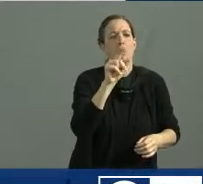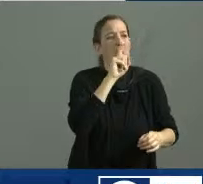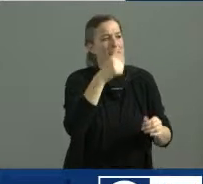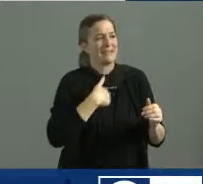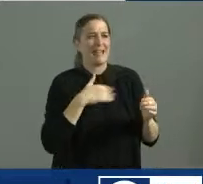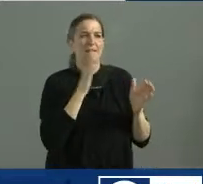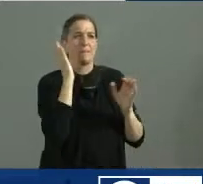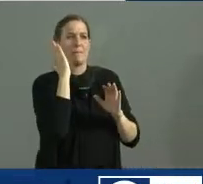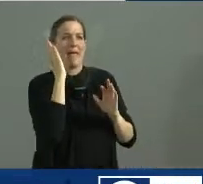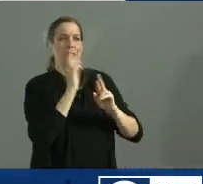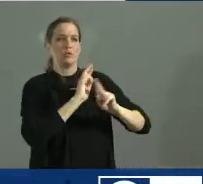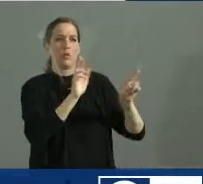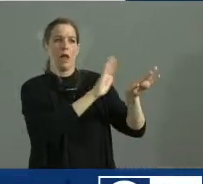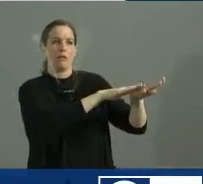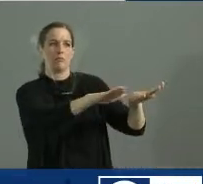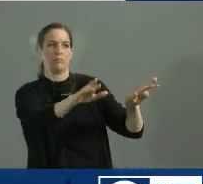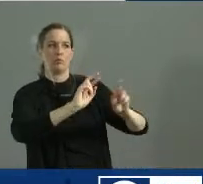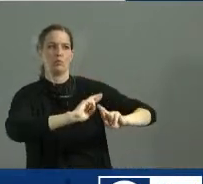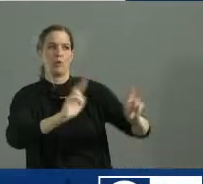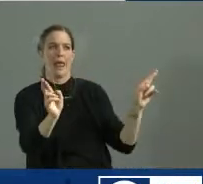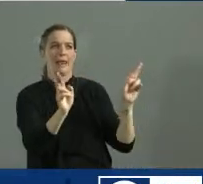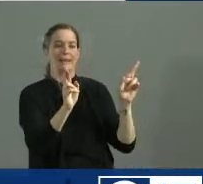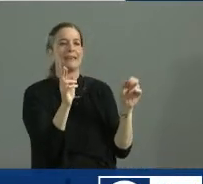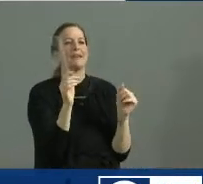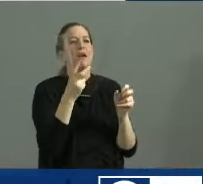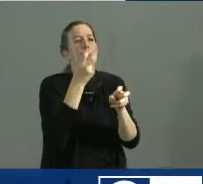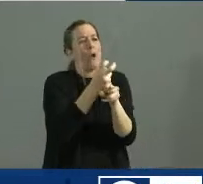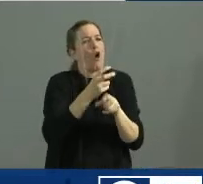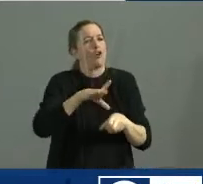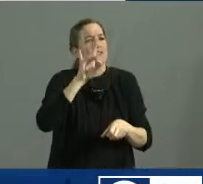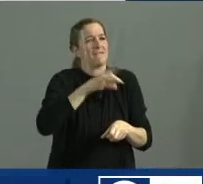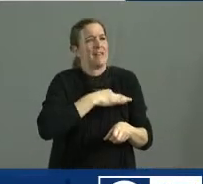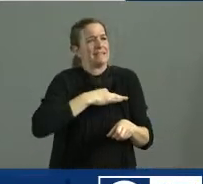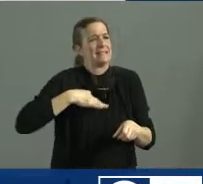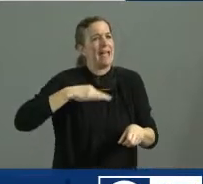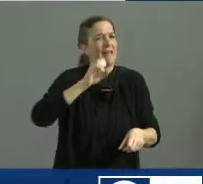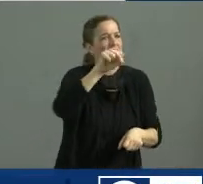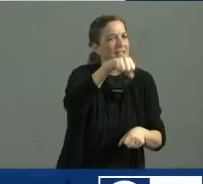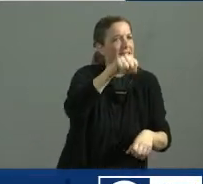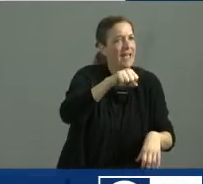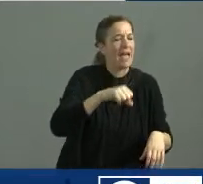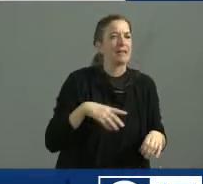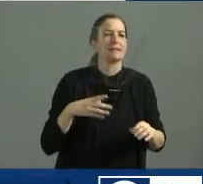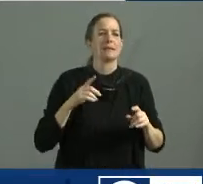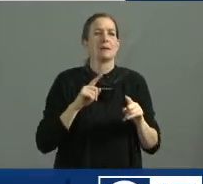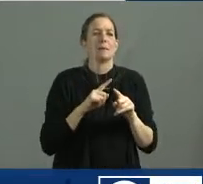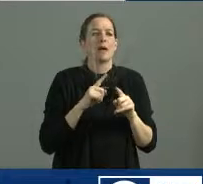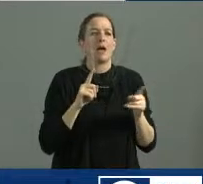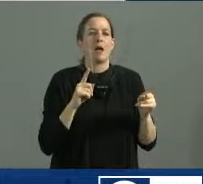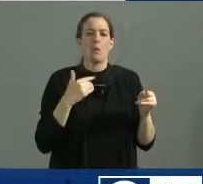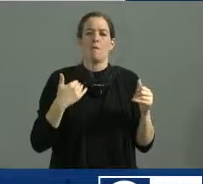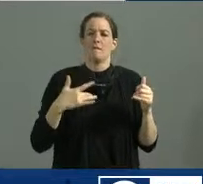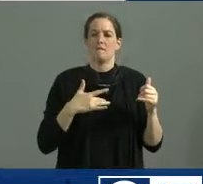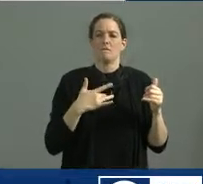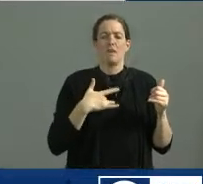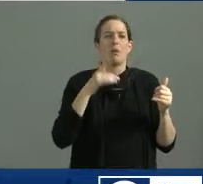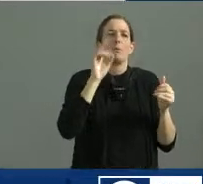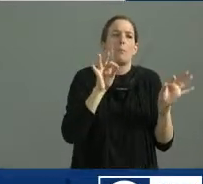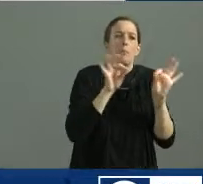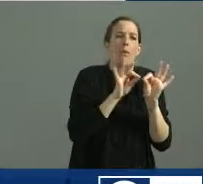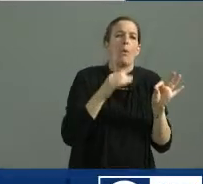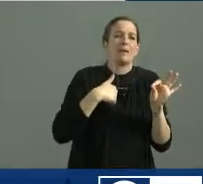can stand it up if we need to, but right now we do have an adequate number of post-acute beds. And so